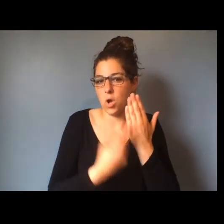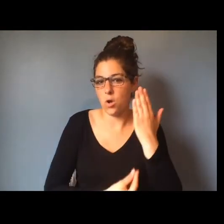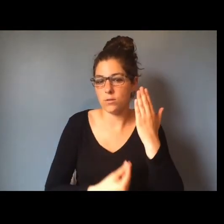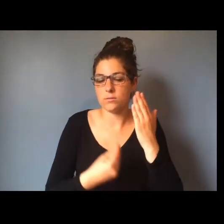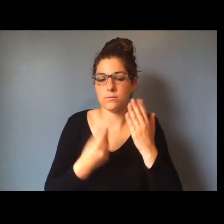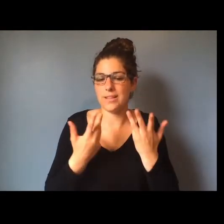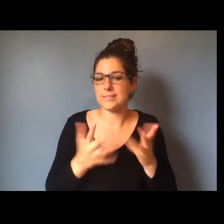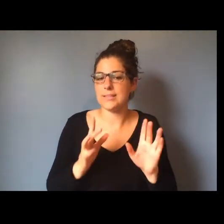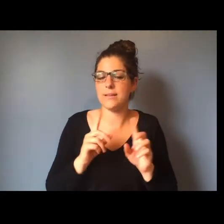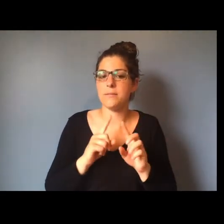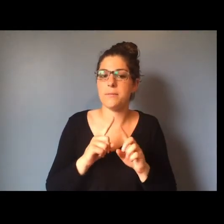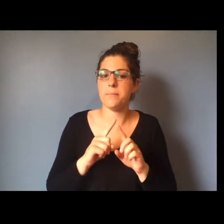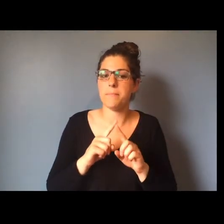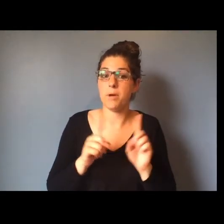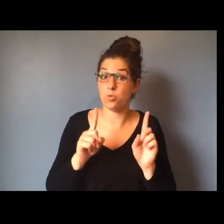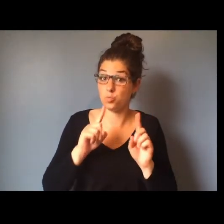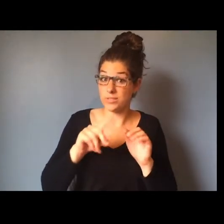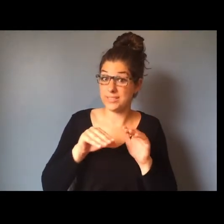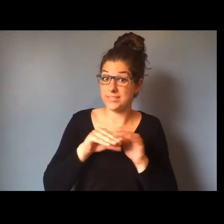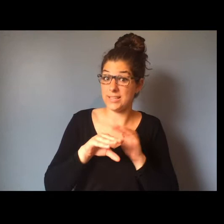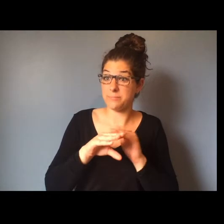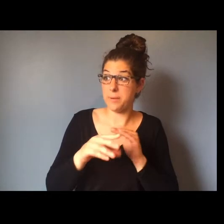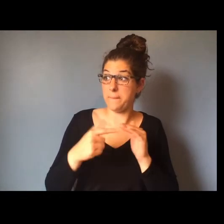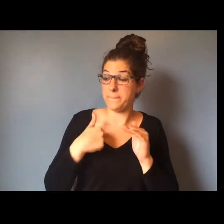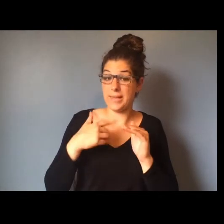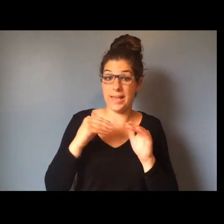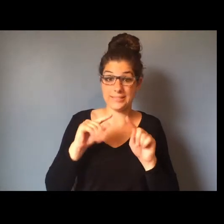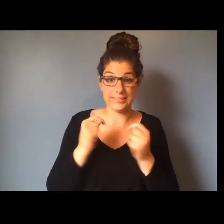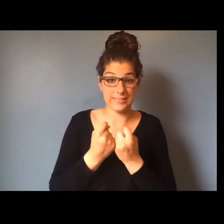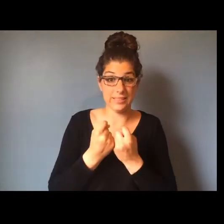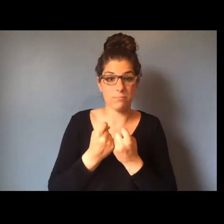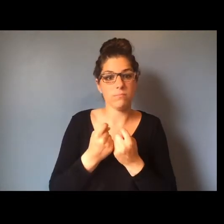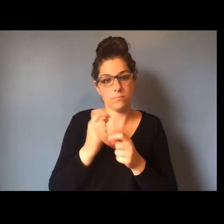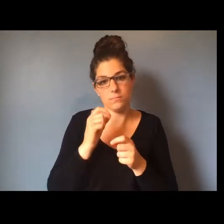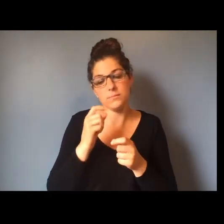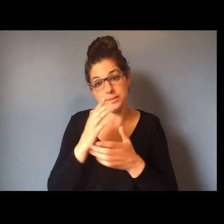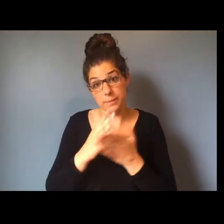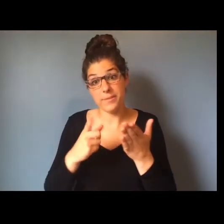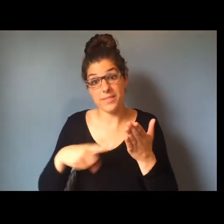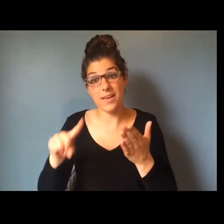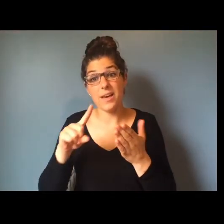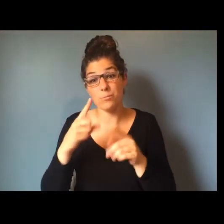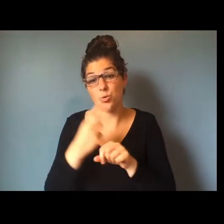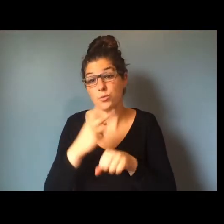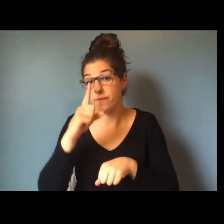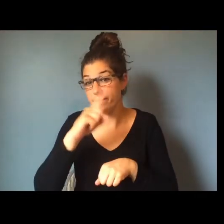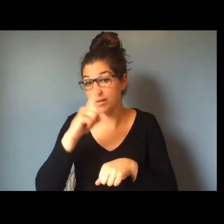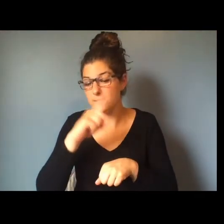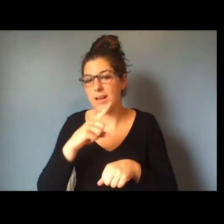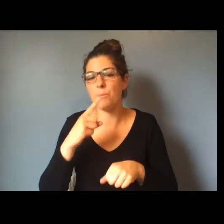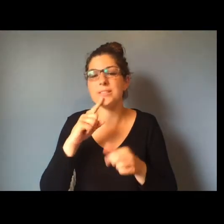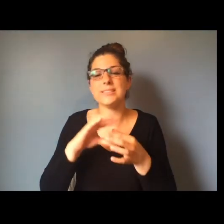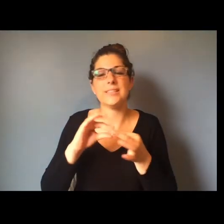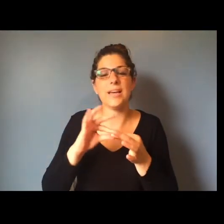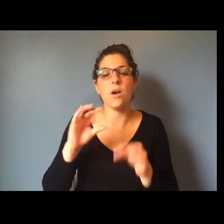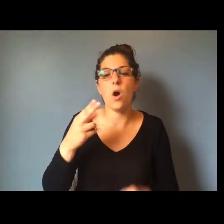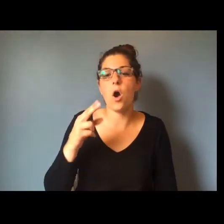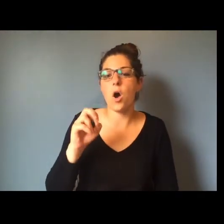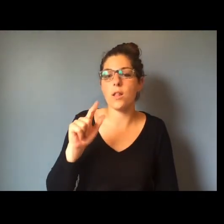far as like really accessible with just me and my team, because they do wear prosthetics, I would say the Netherlands, so